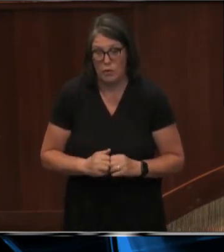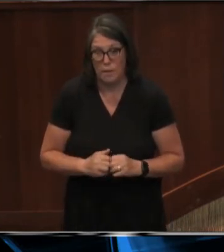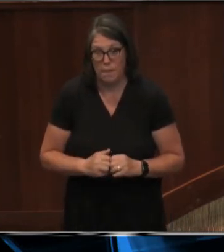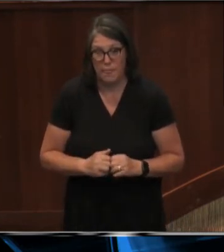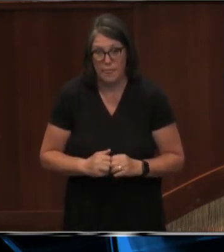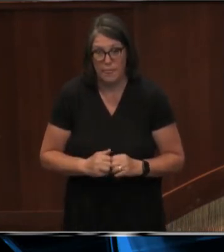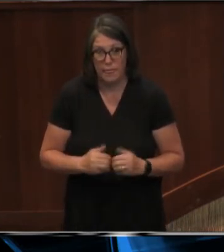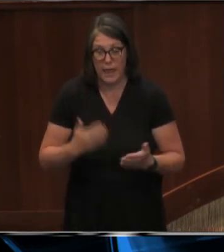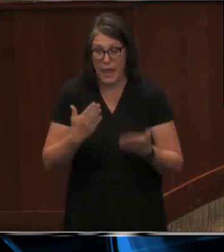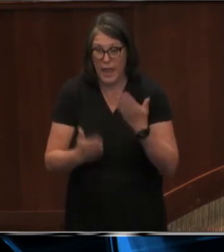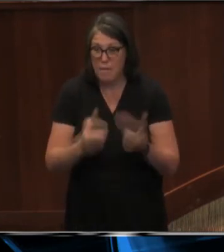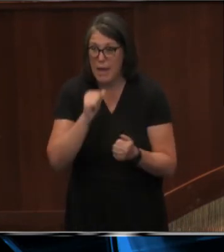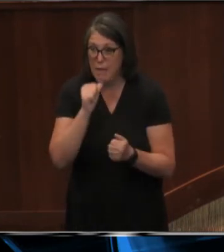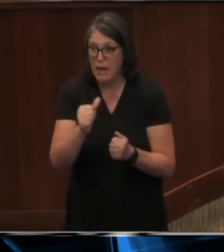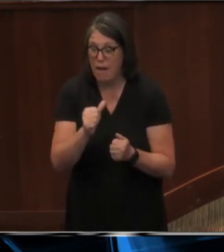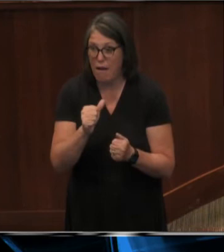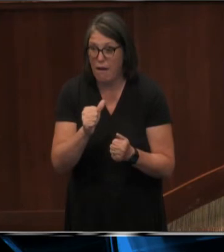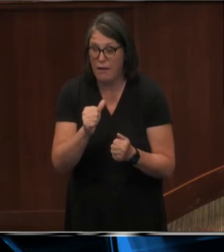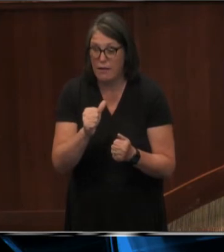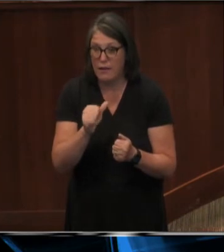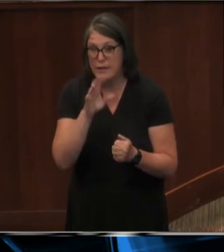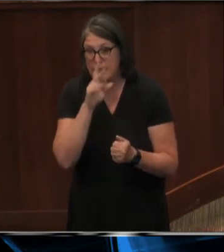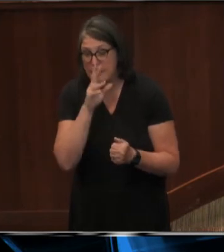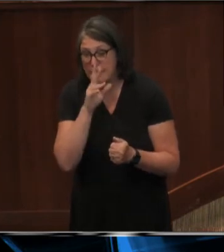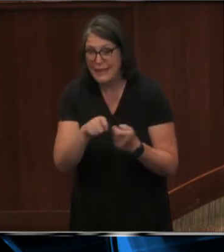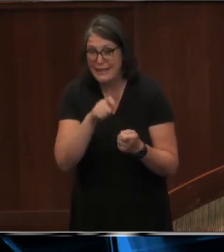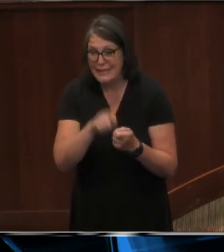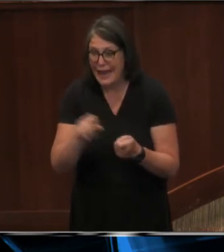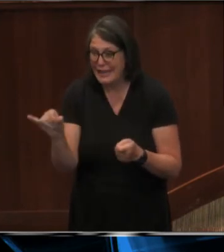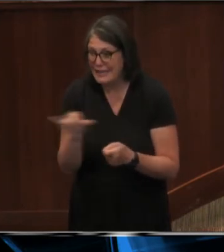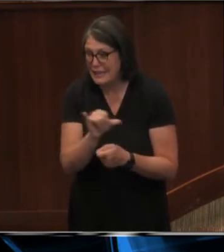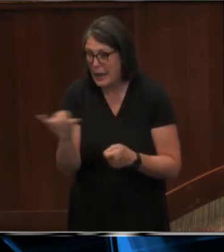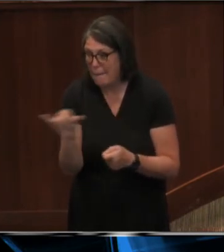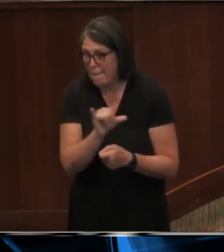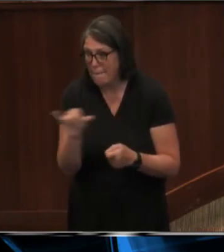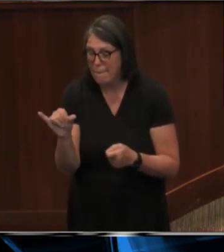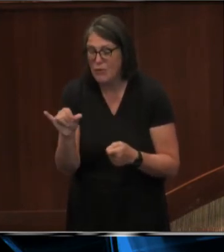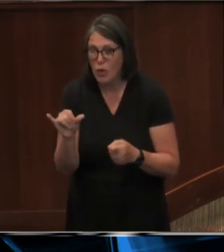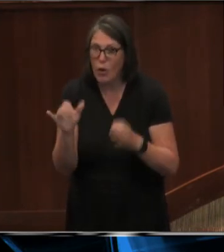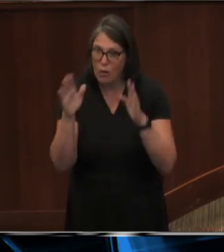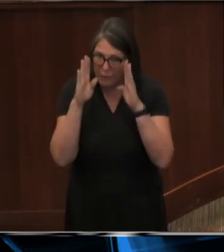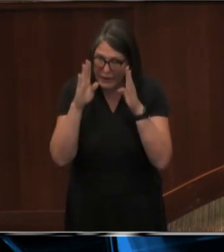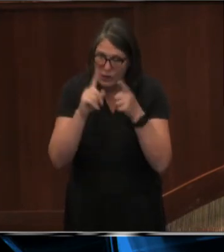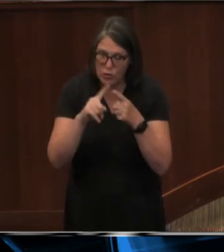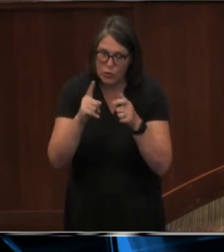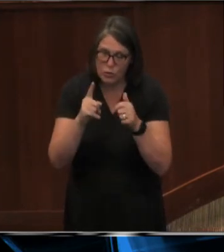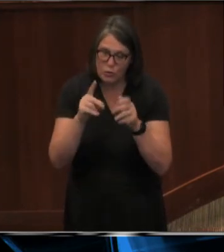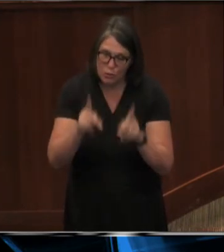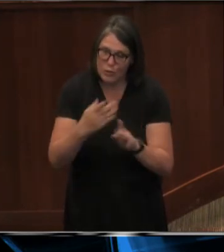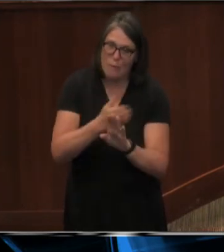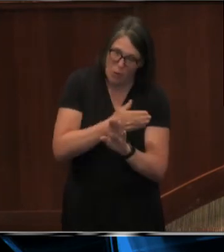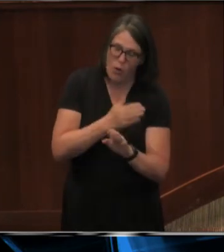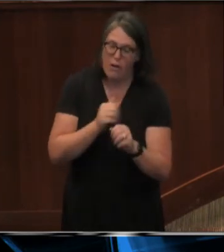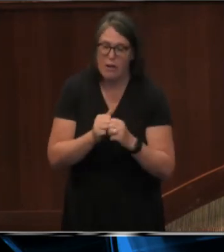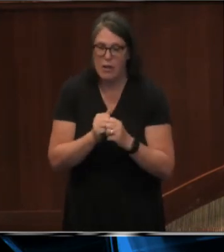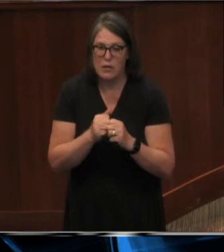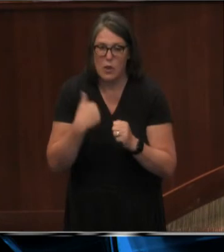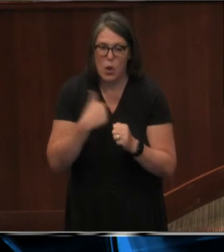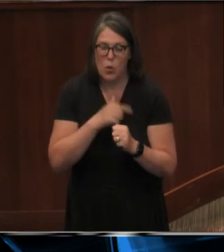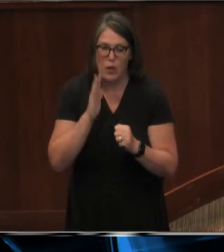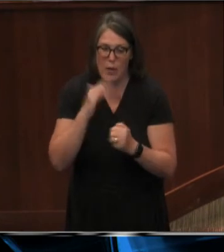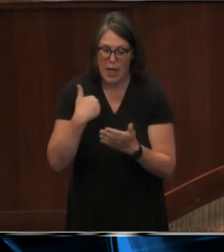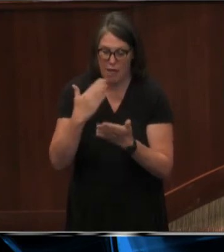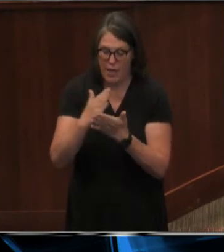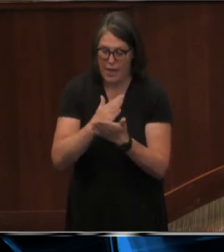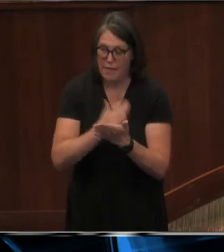and maybe not say exactly the same thing. So, but we welcome public comments. We'll have a list down